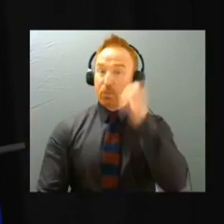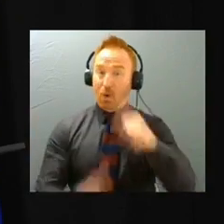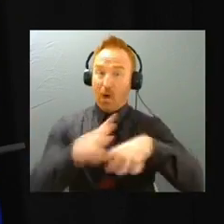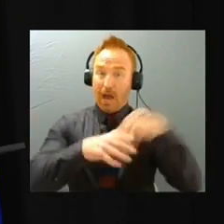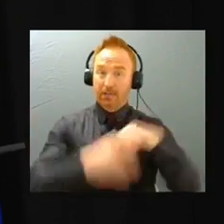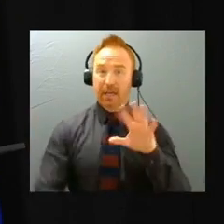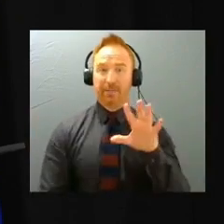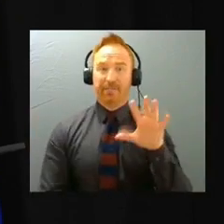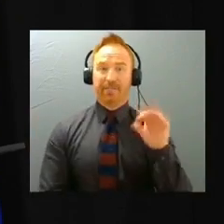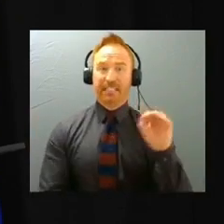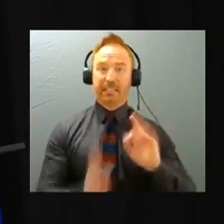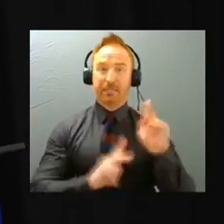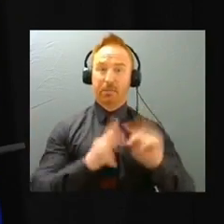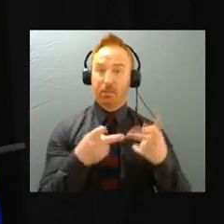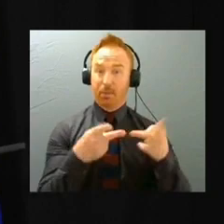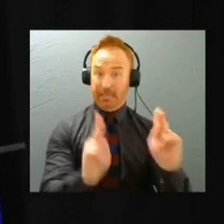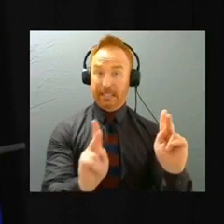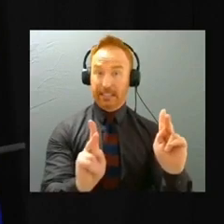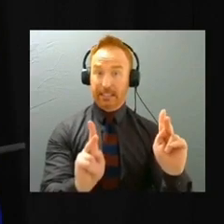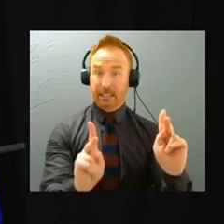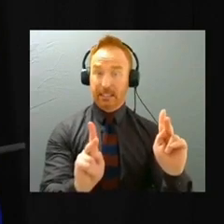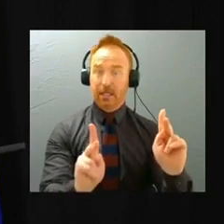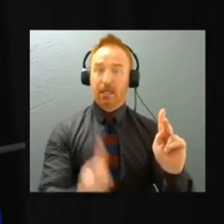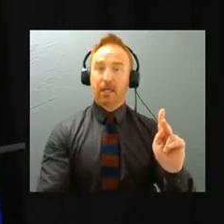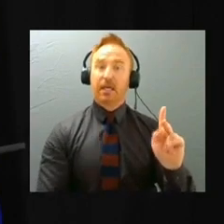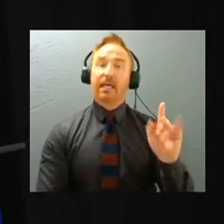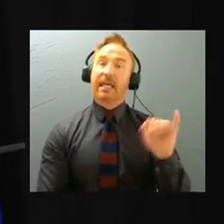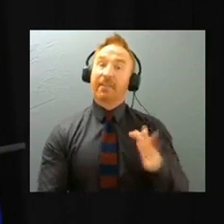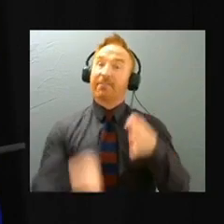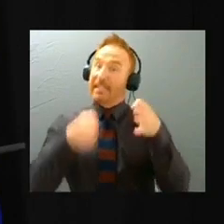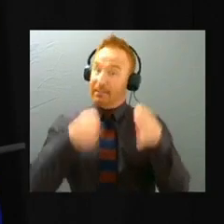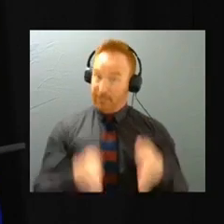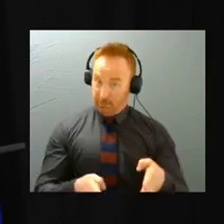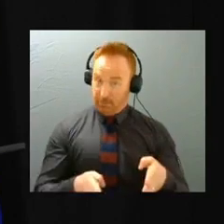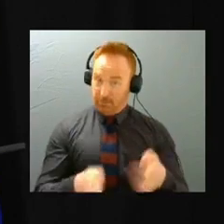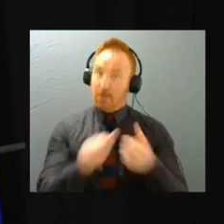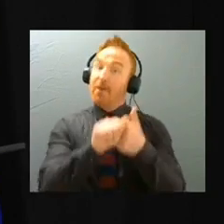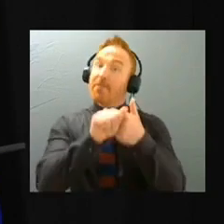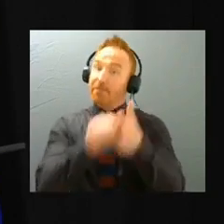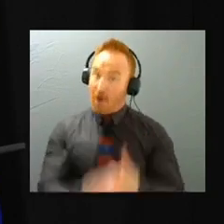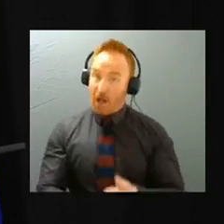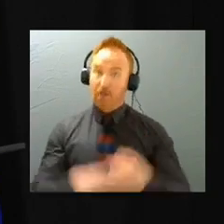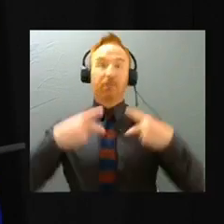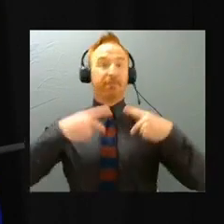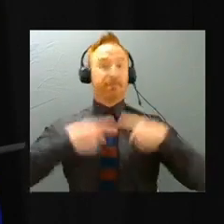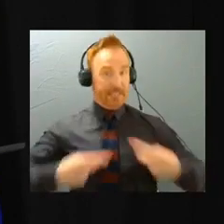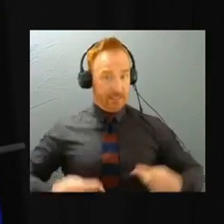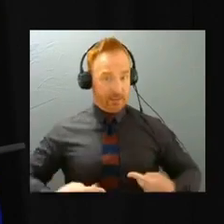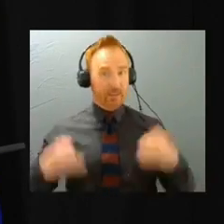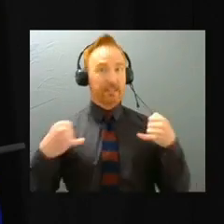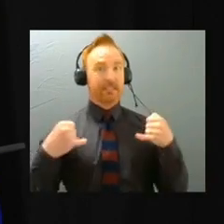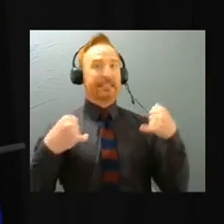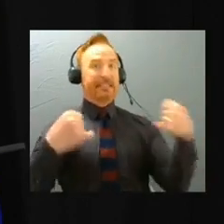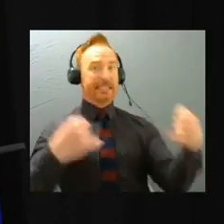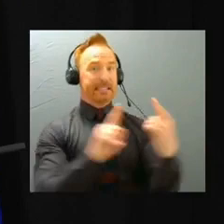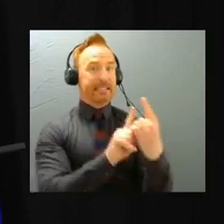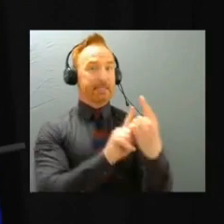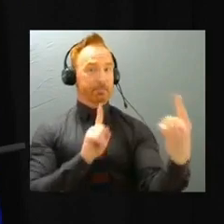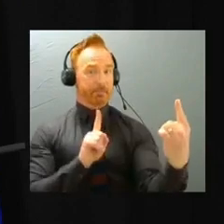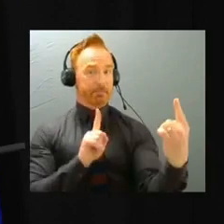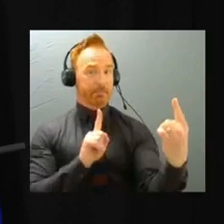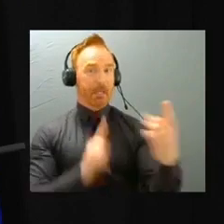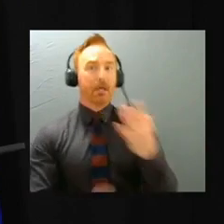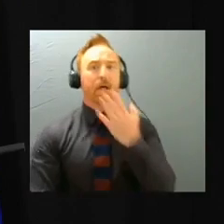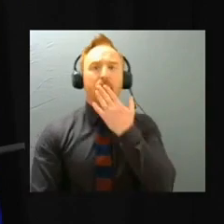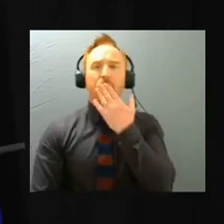be allowed as long as individuals are practicing physical distancing. This is good news as Yukon